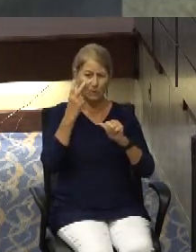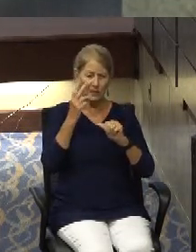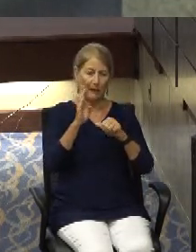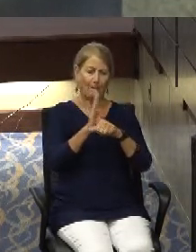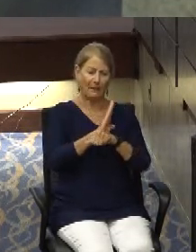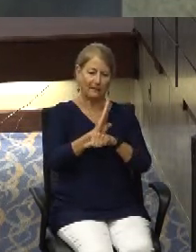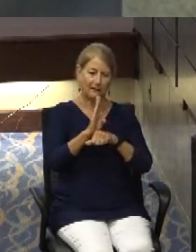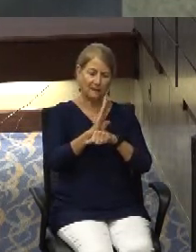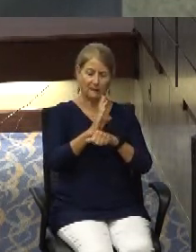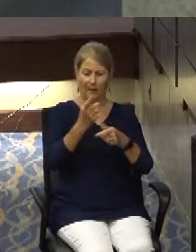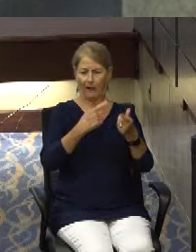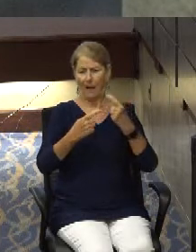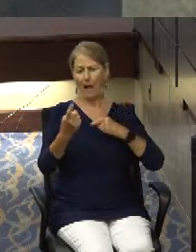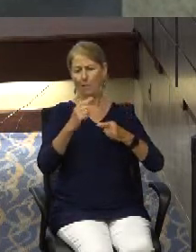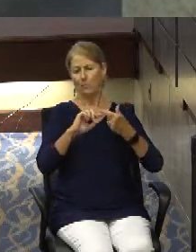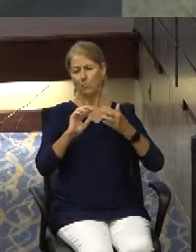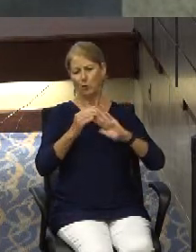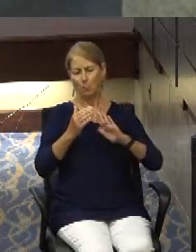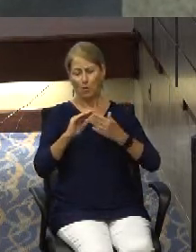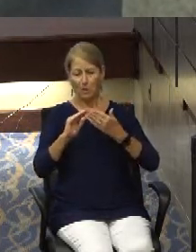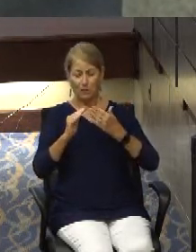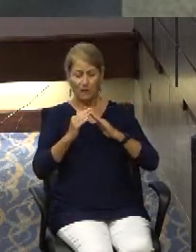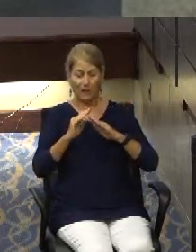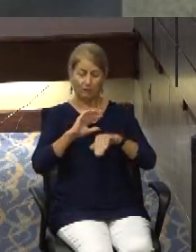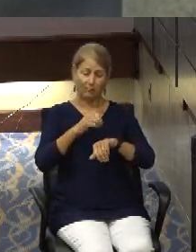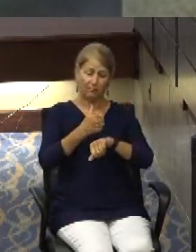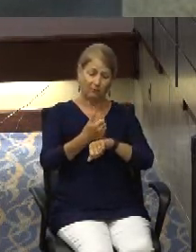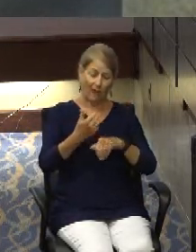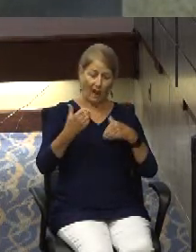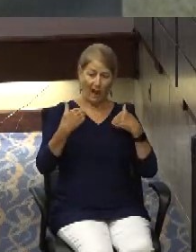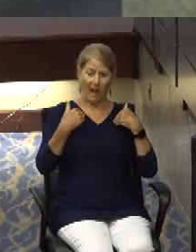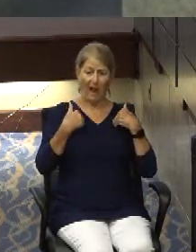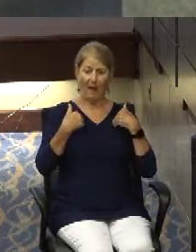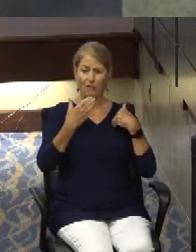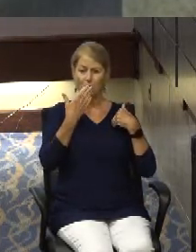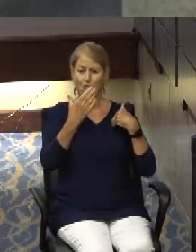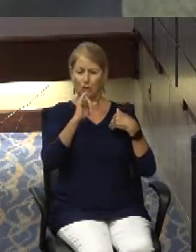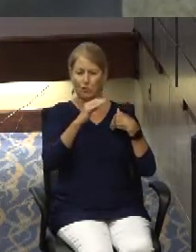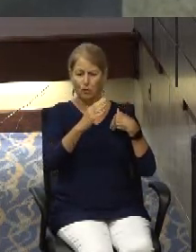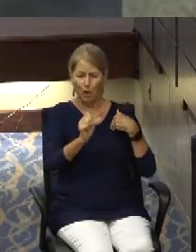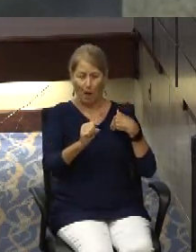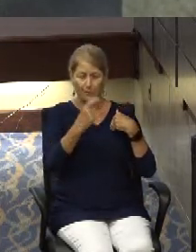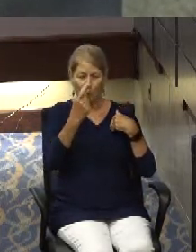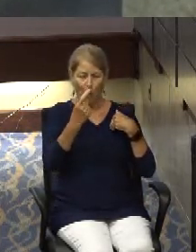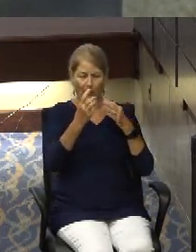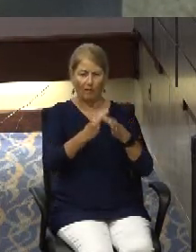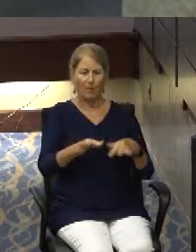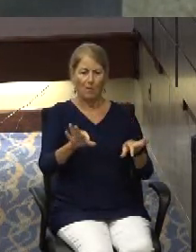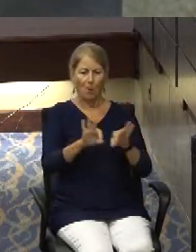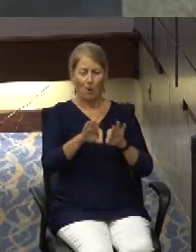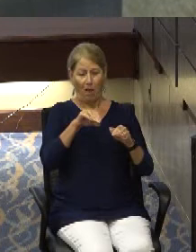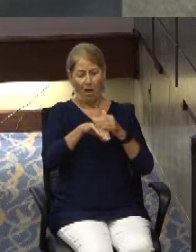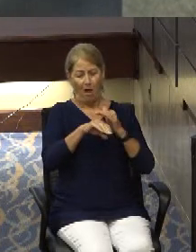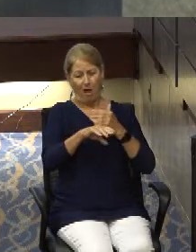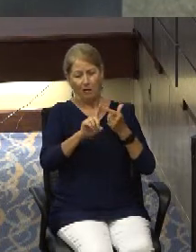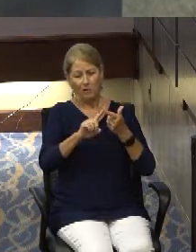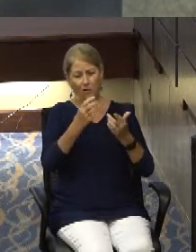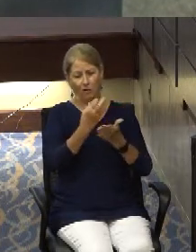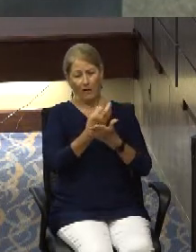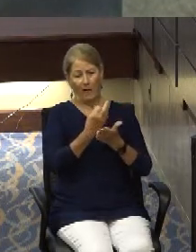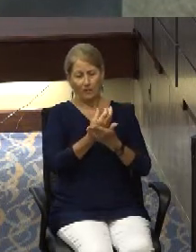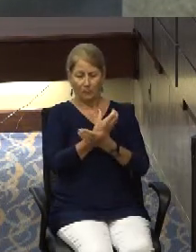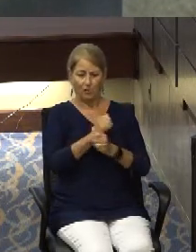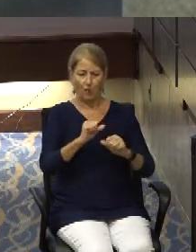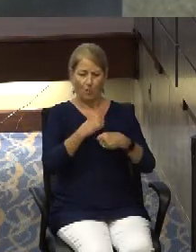business come to our community that have good livable wage jobs, one of the key access to financial security is, I think, ensuring we have